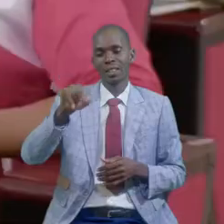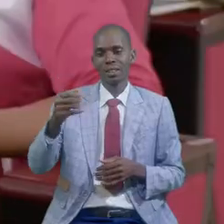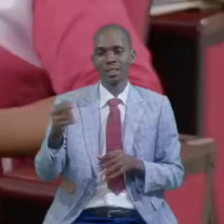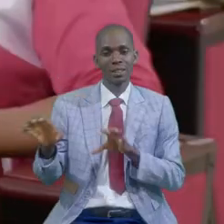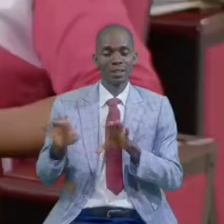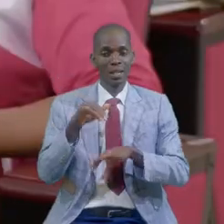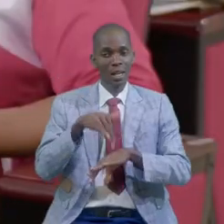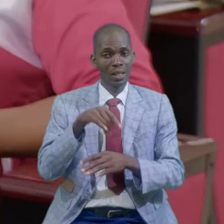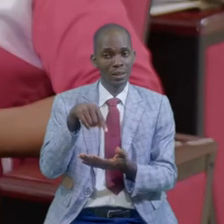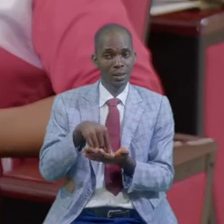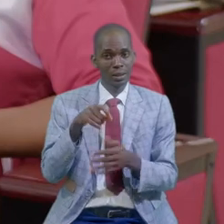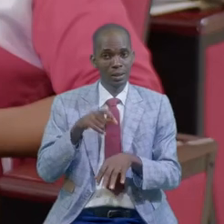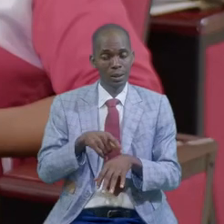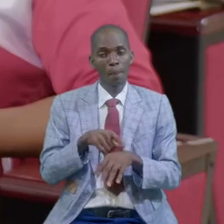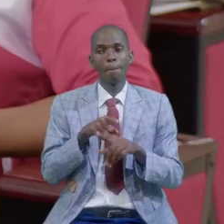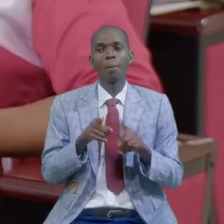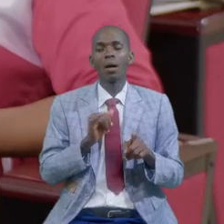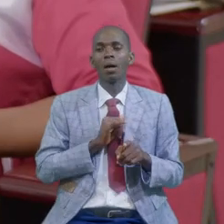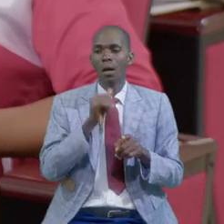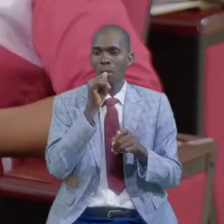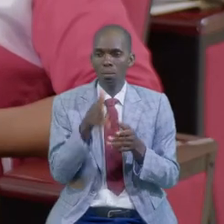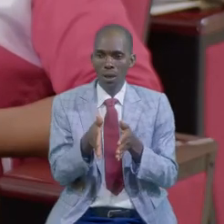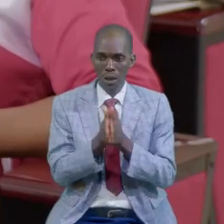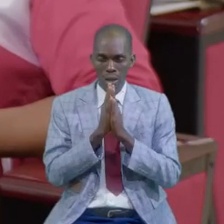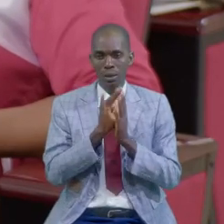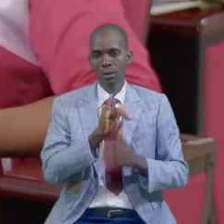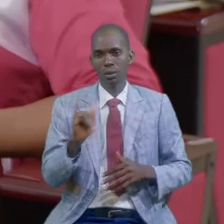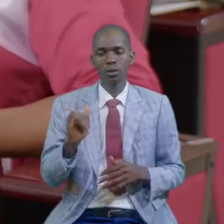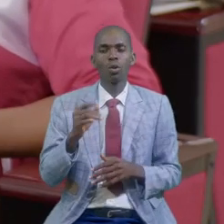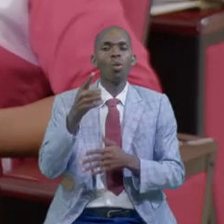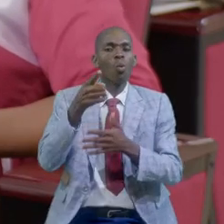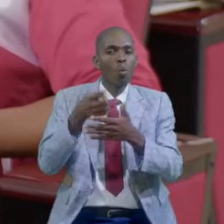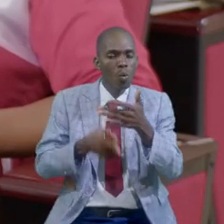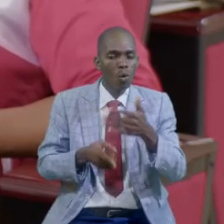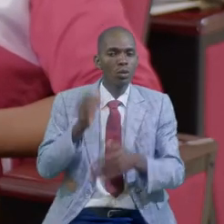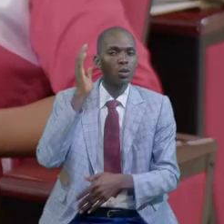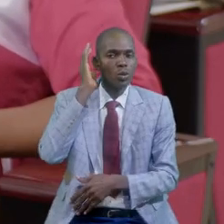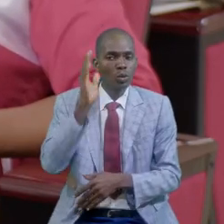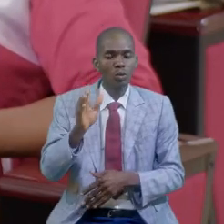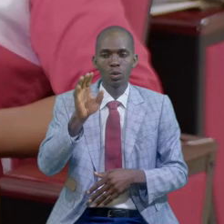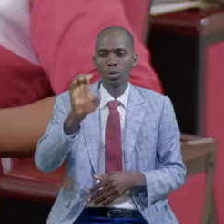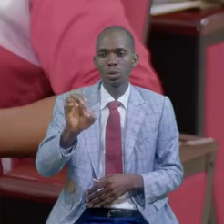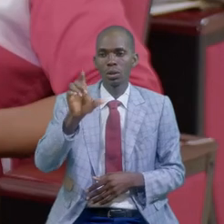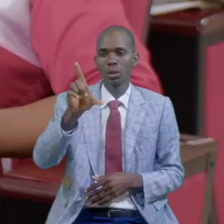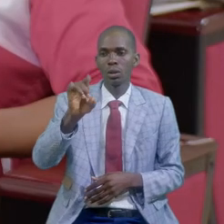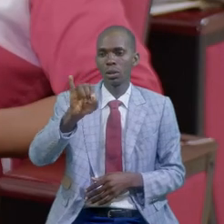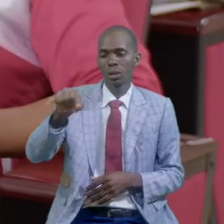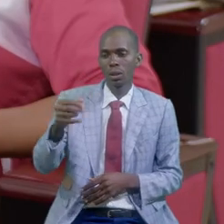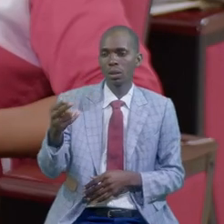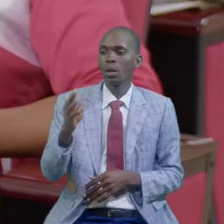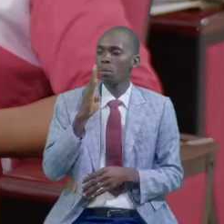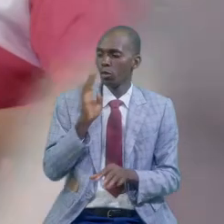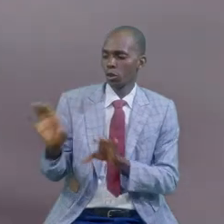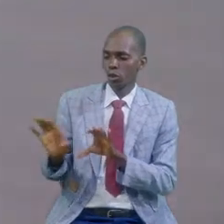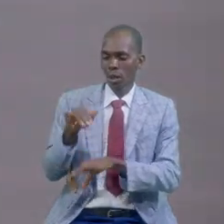asking, what should Elijah be doing at this time? He should be doing